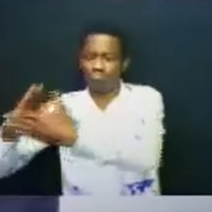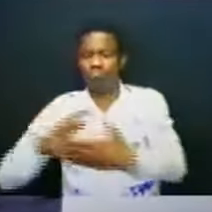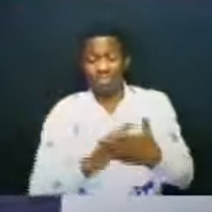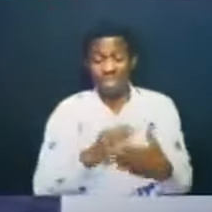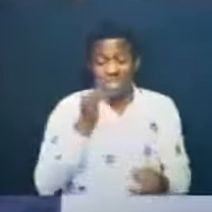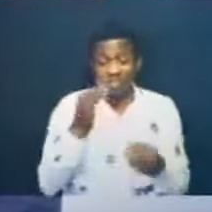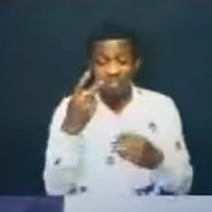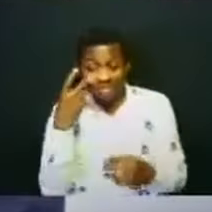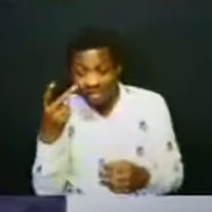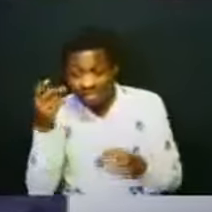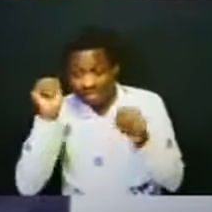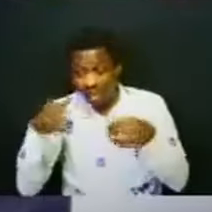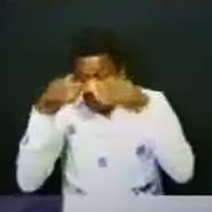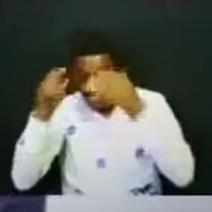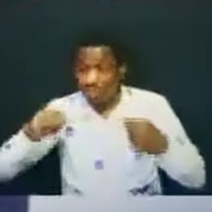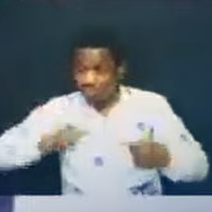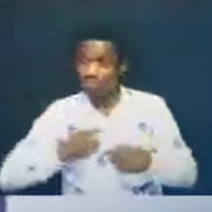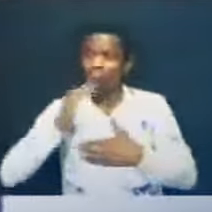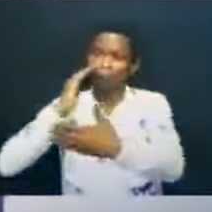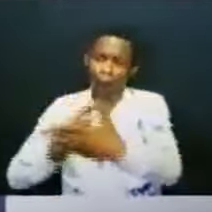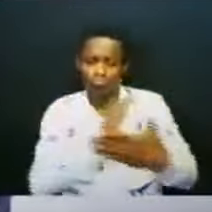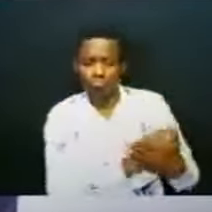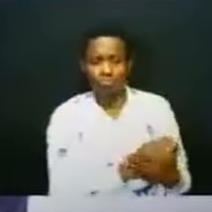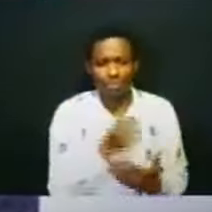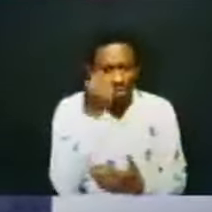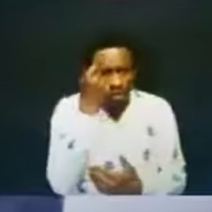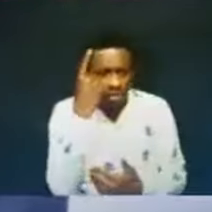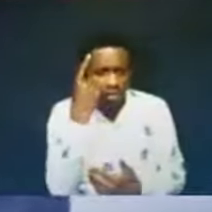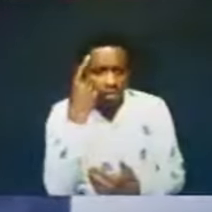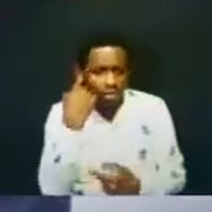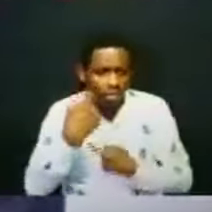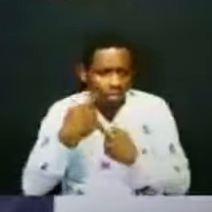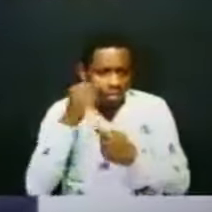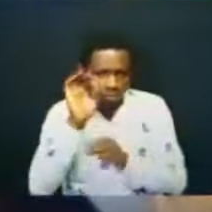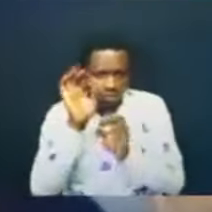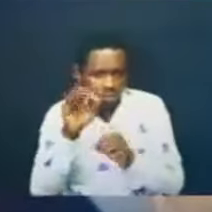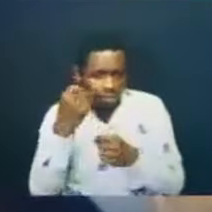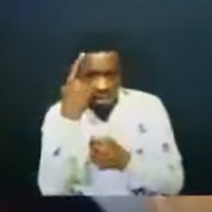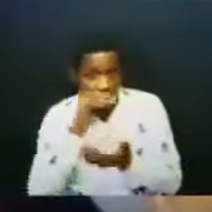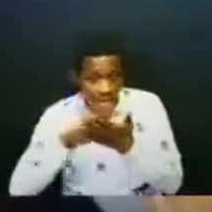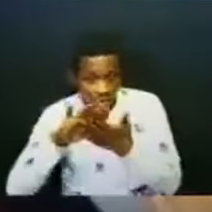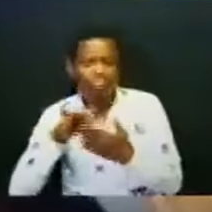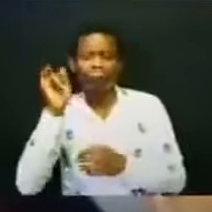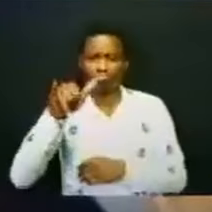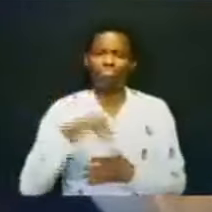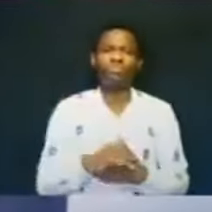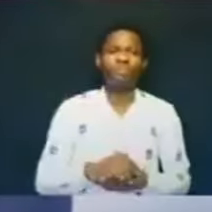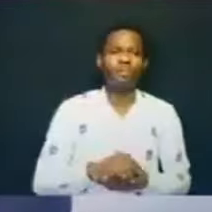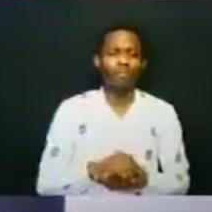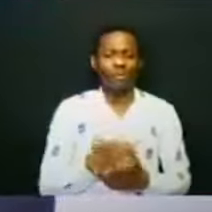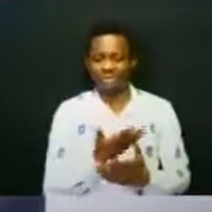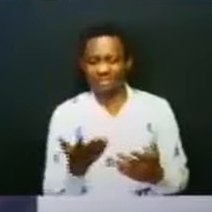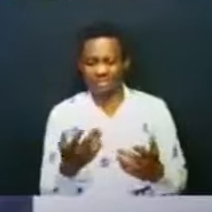it. Are we together? So are we understanding what we are saying? So things like